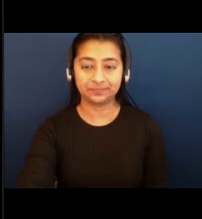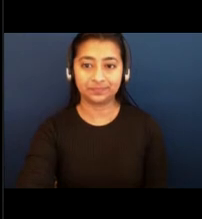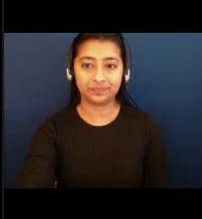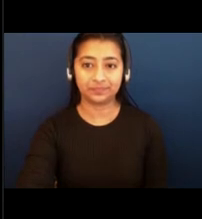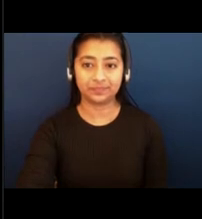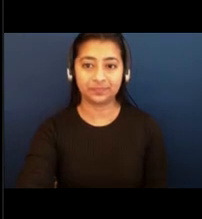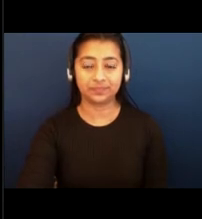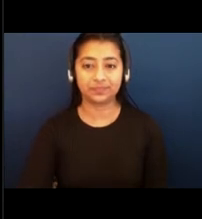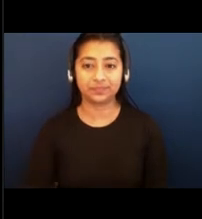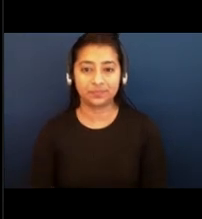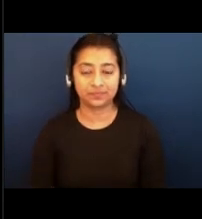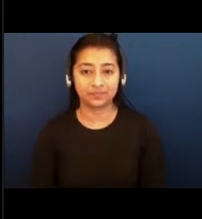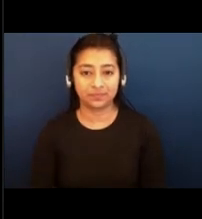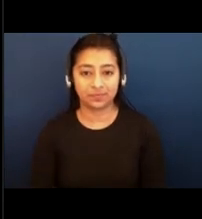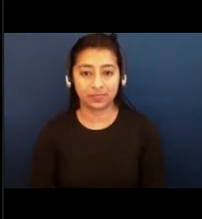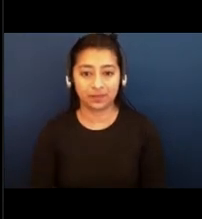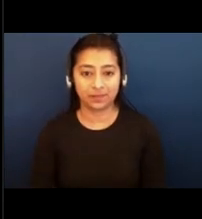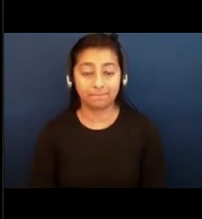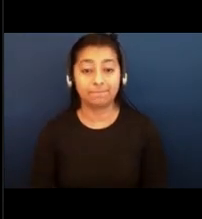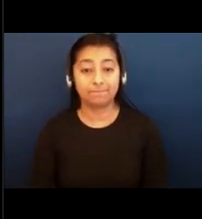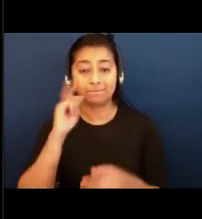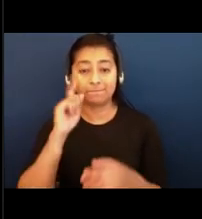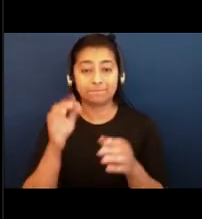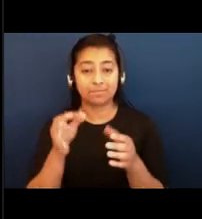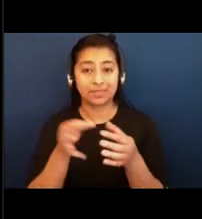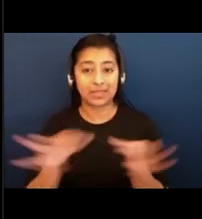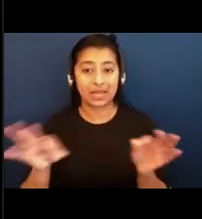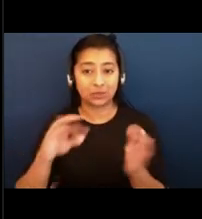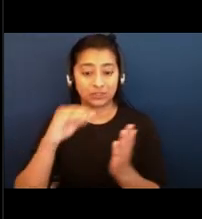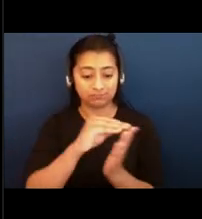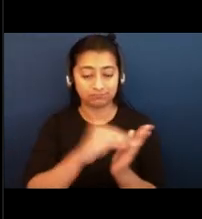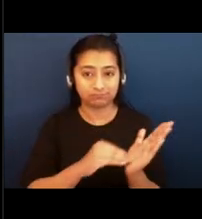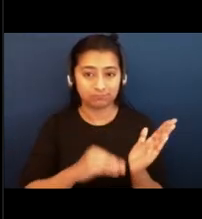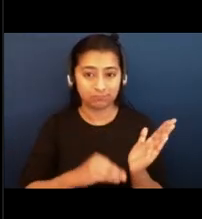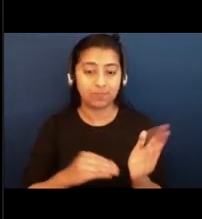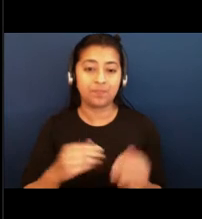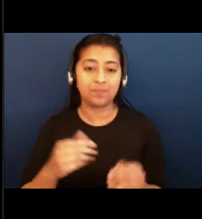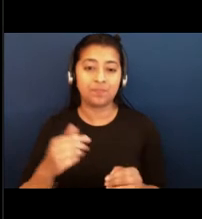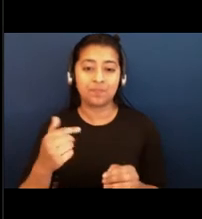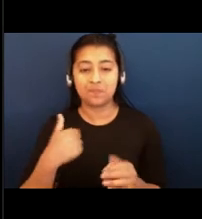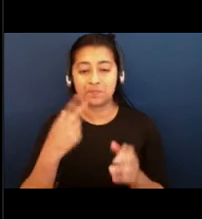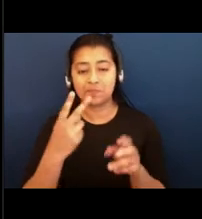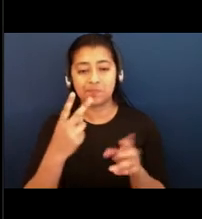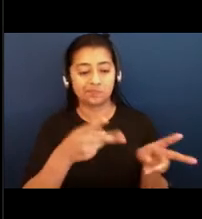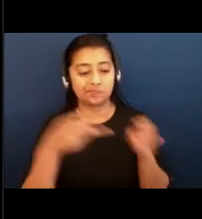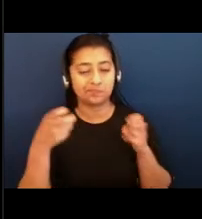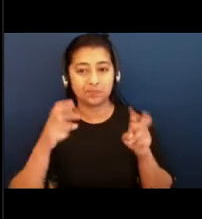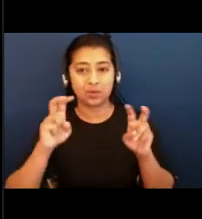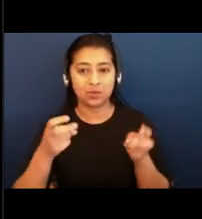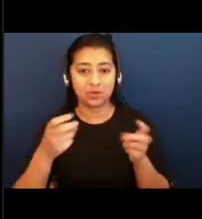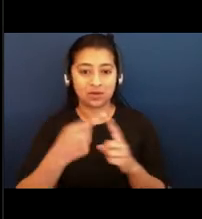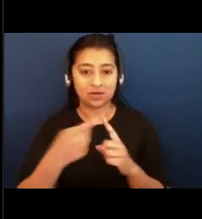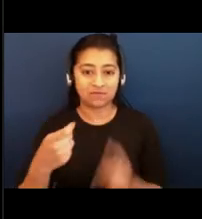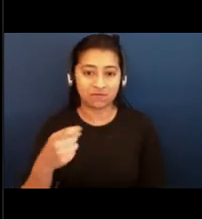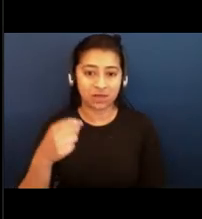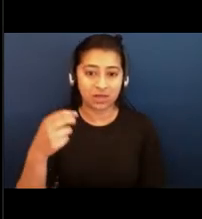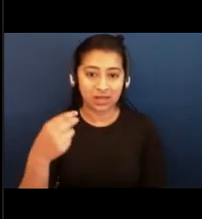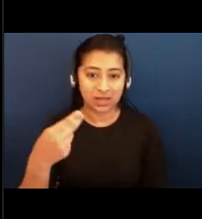So in terms of language documentation, I'm drawing from a classic quote from Himmelman